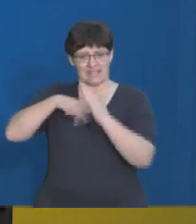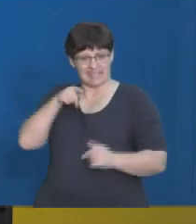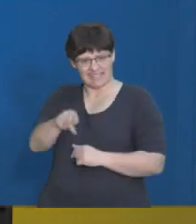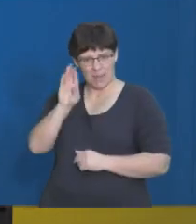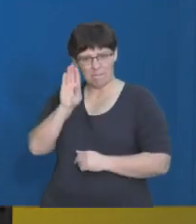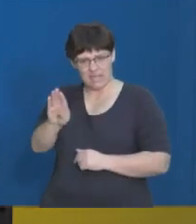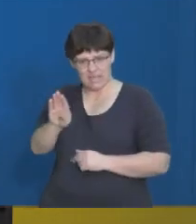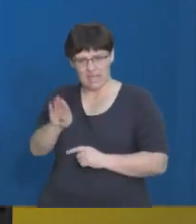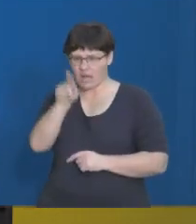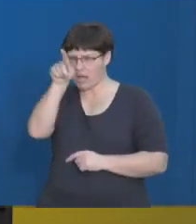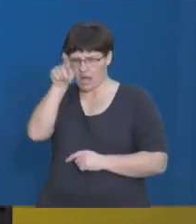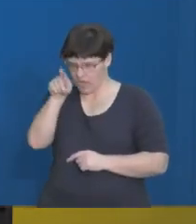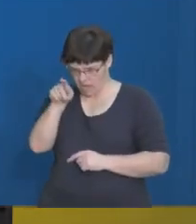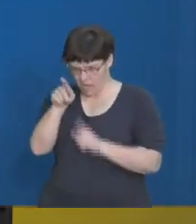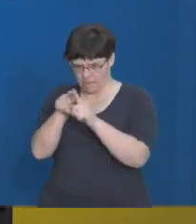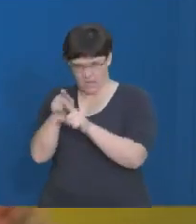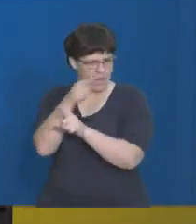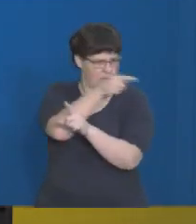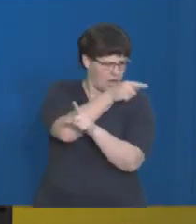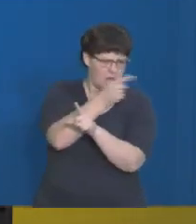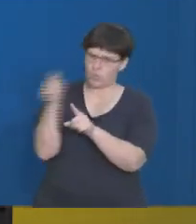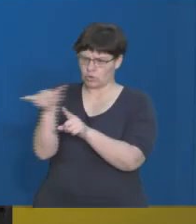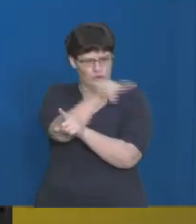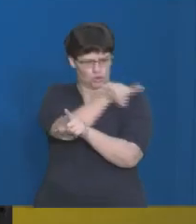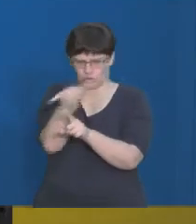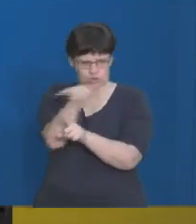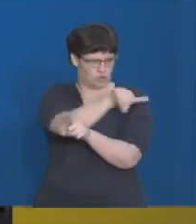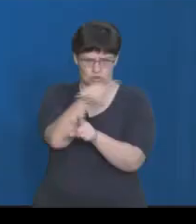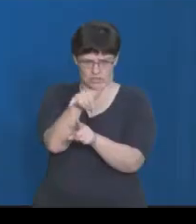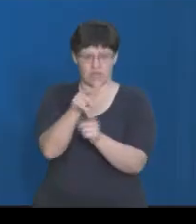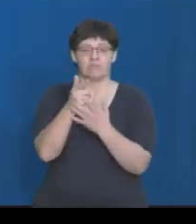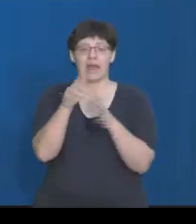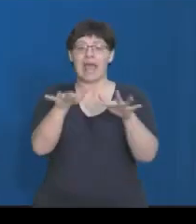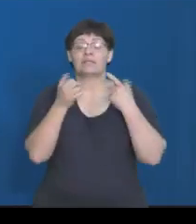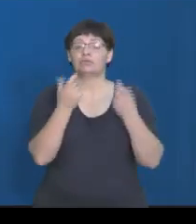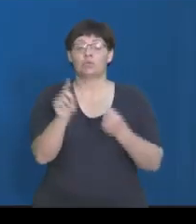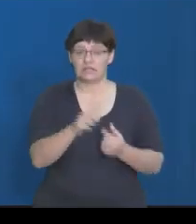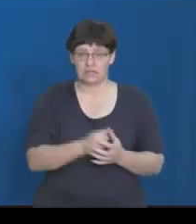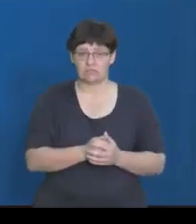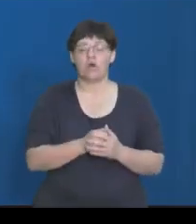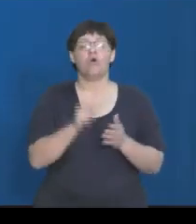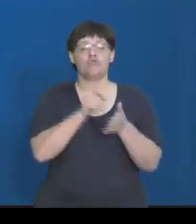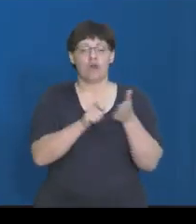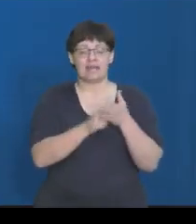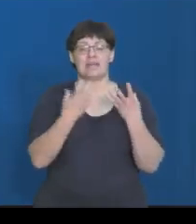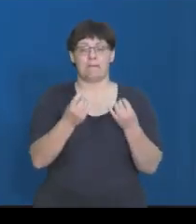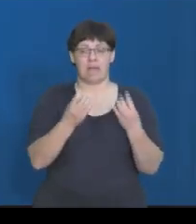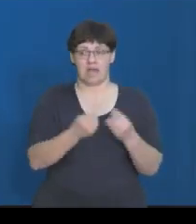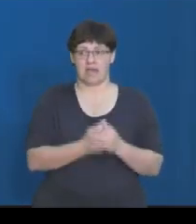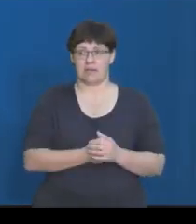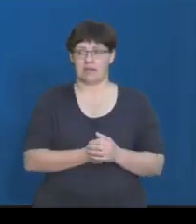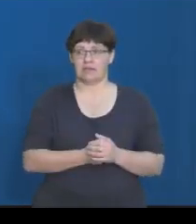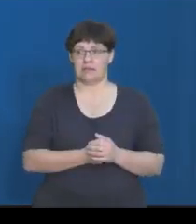you go look for the answer in column A. Like, what do you do in the exam? You would write your question numbering,